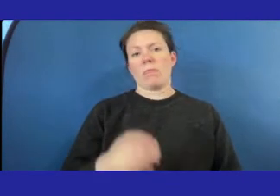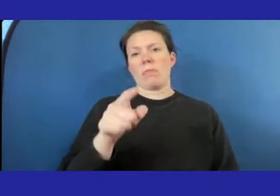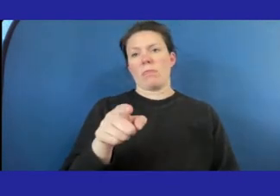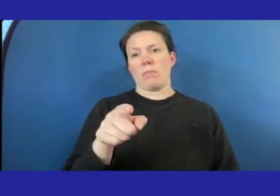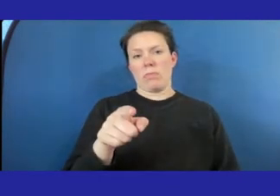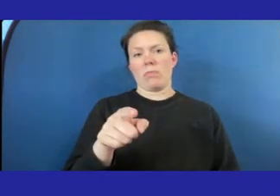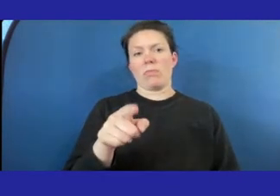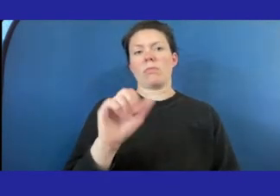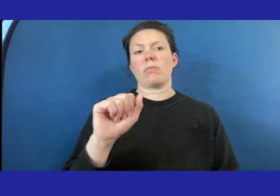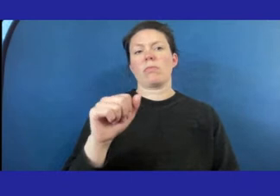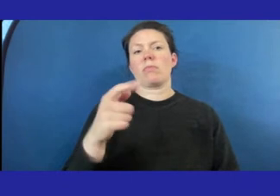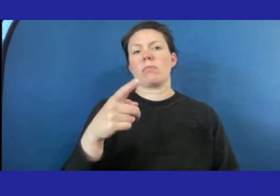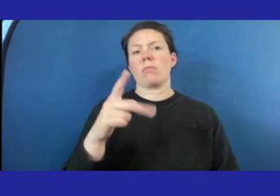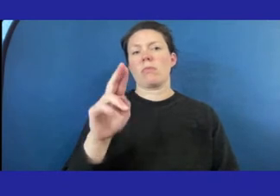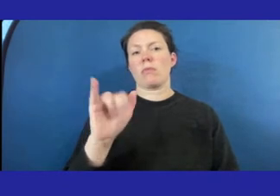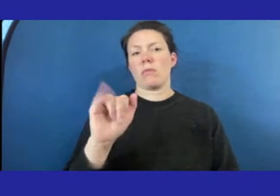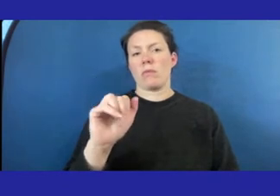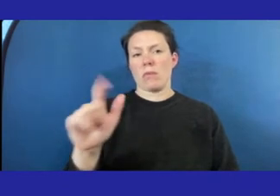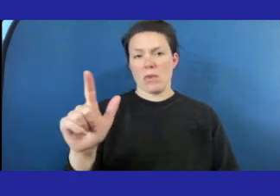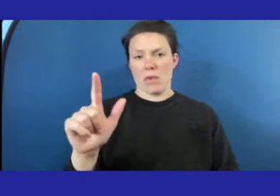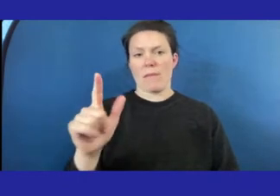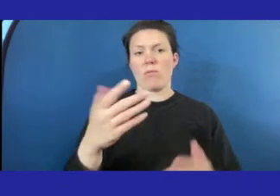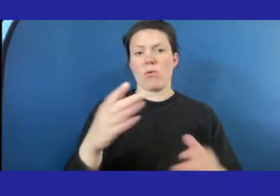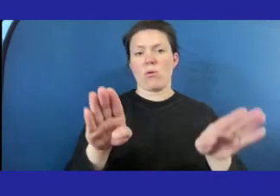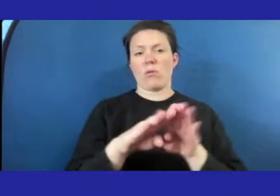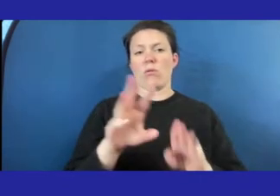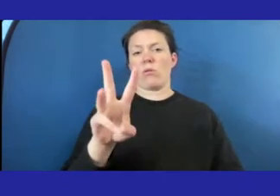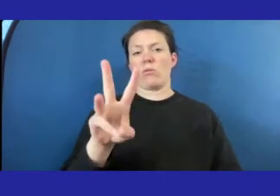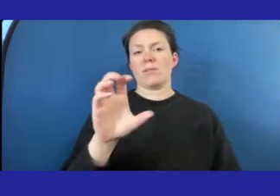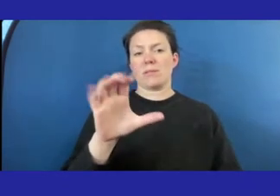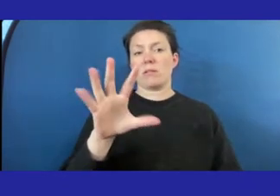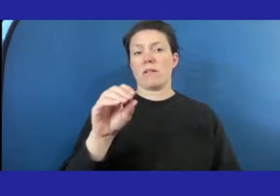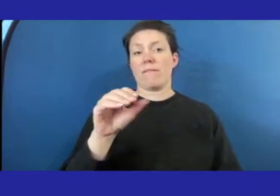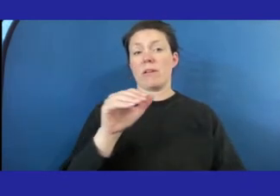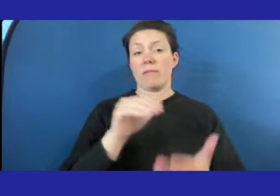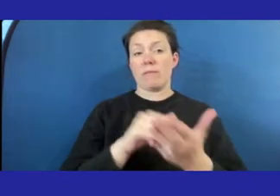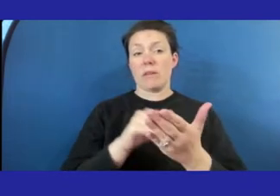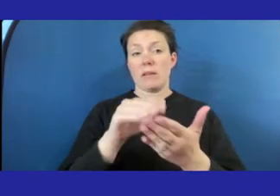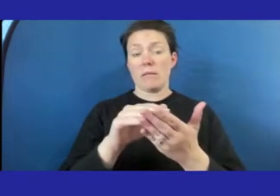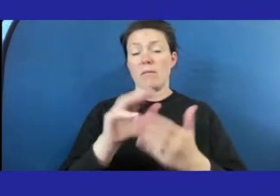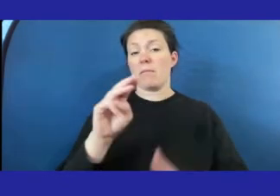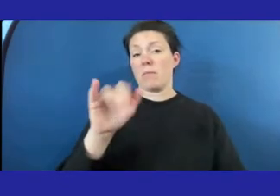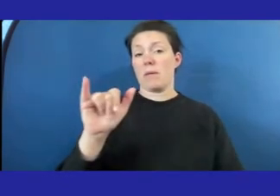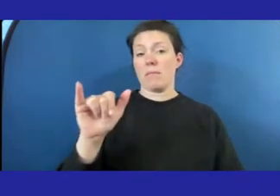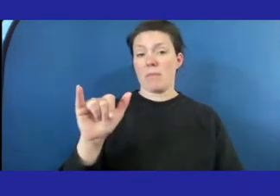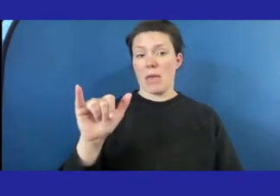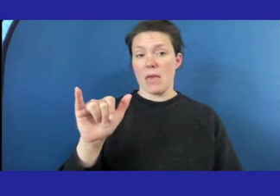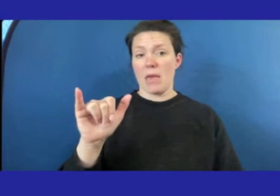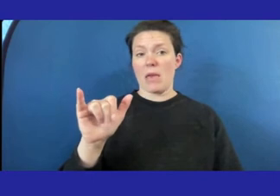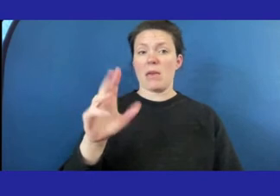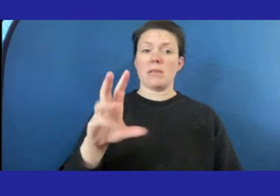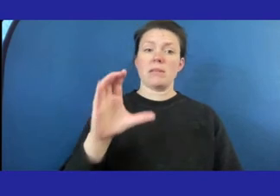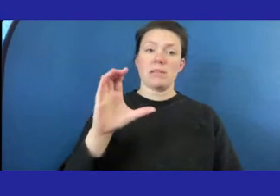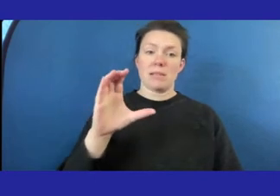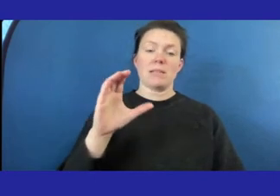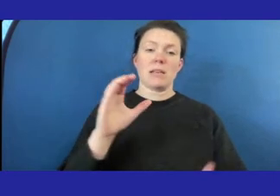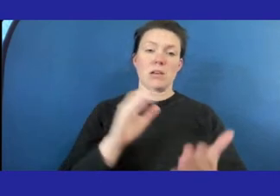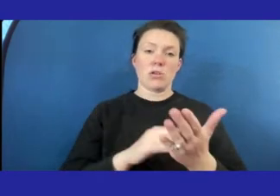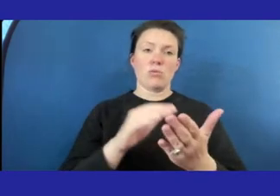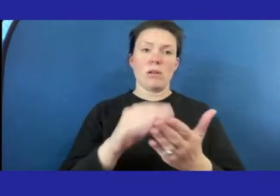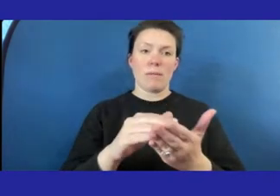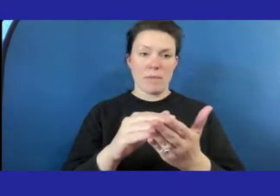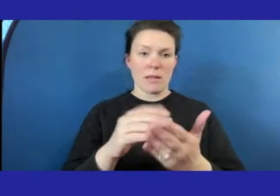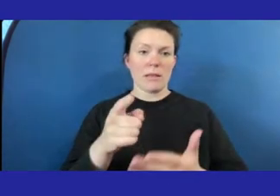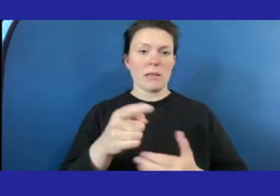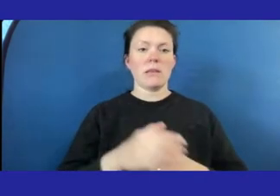said. April, closed at $650 million. May, we expect $600 million, continuing to